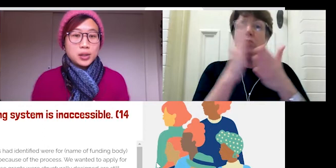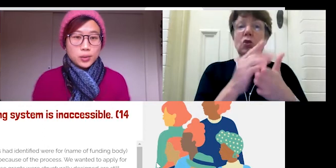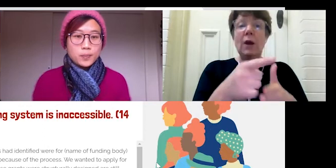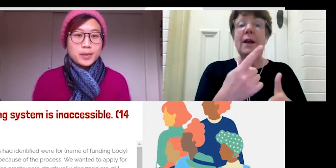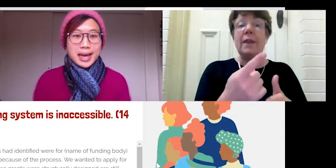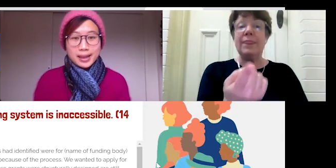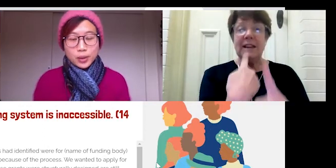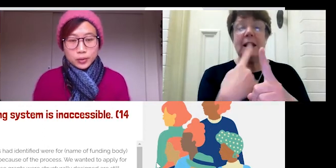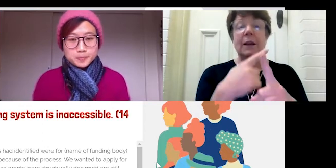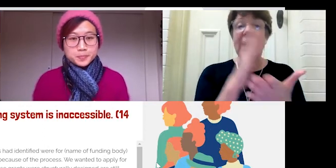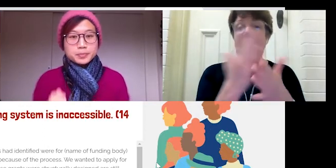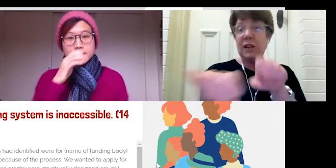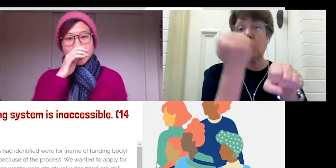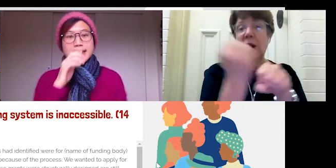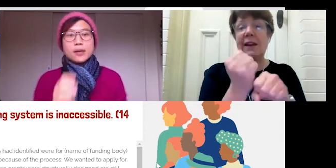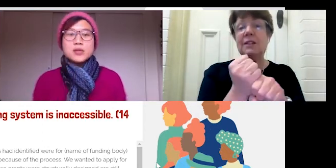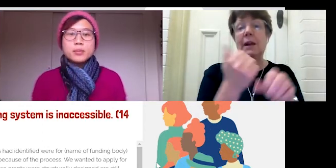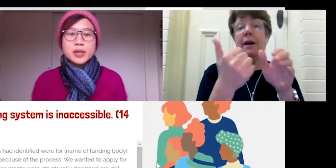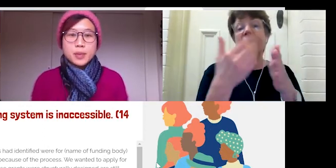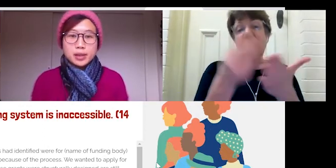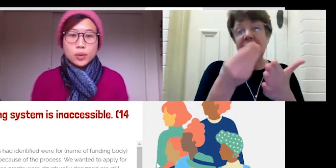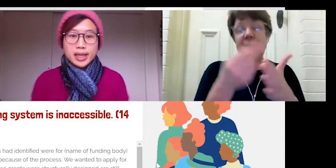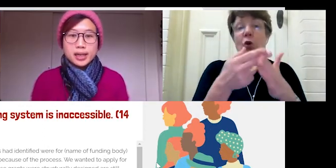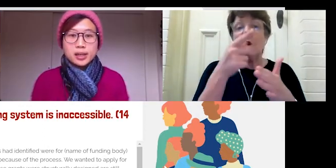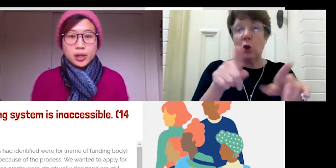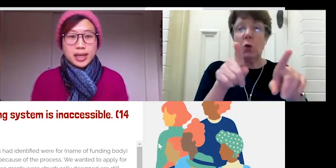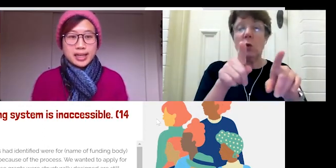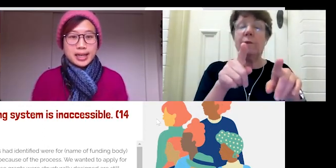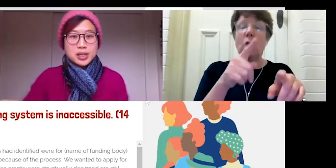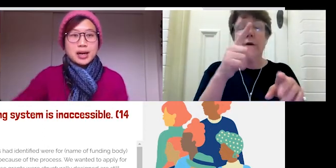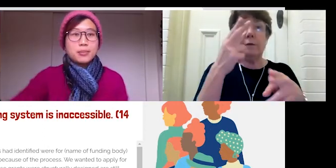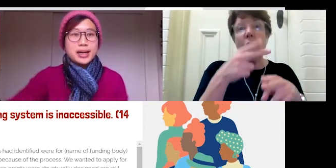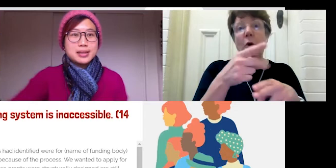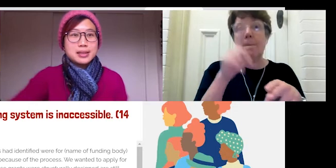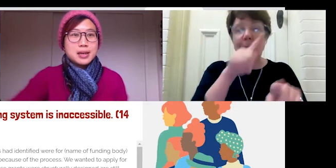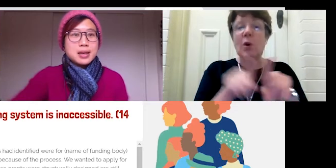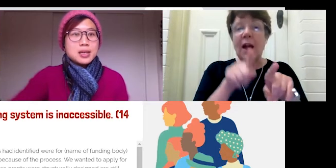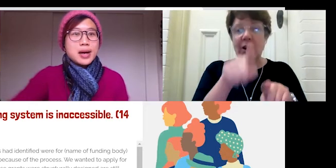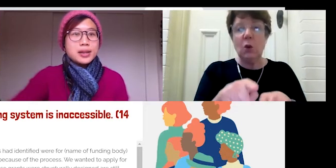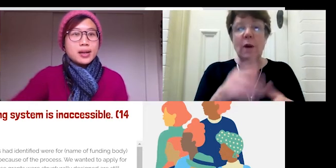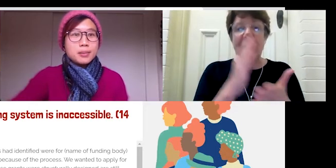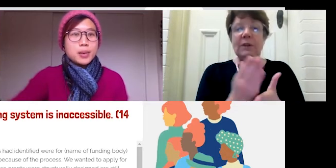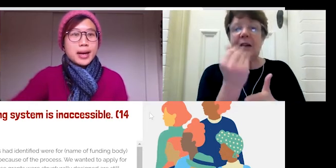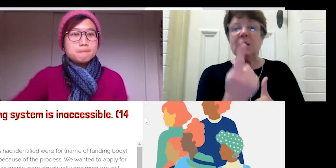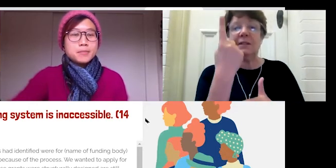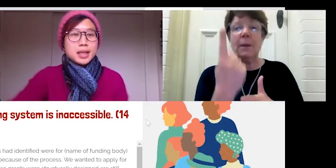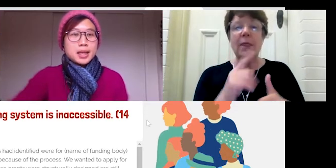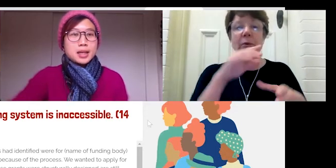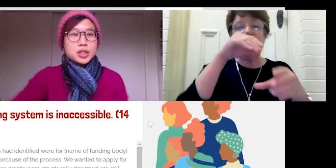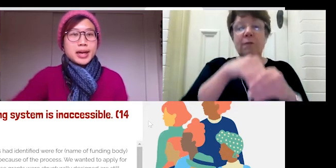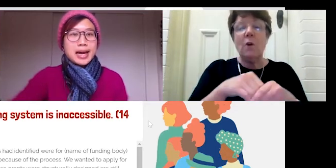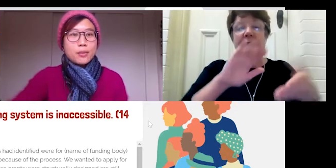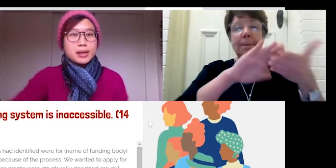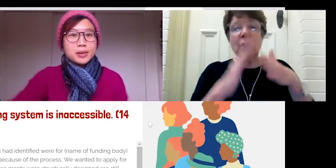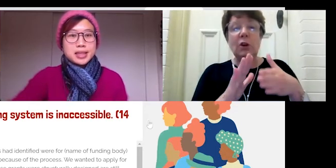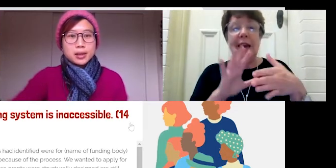like you, end quote. And that was from a respondent working in community engaged art practice. So I thought I'd